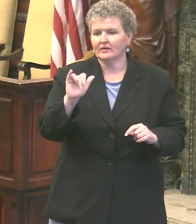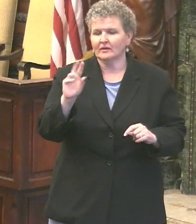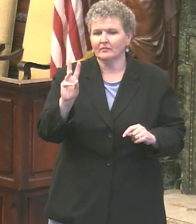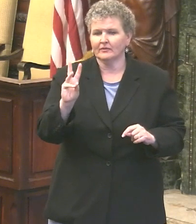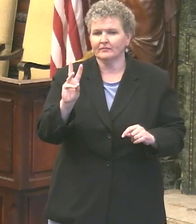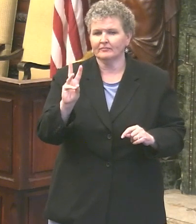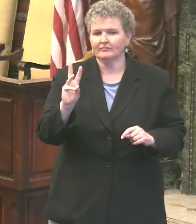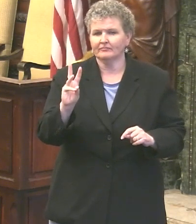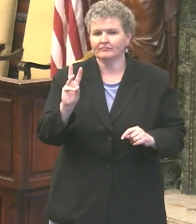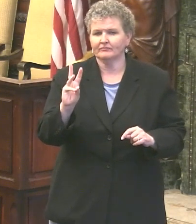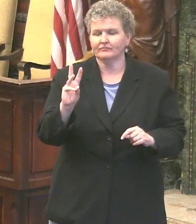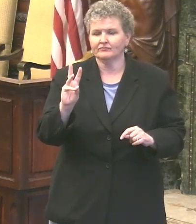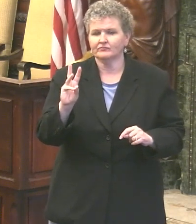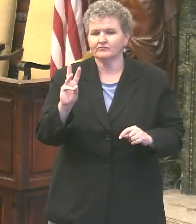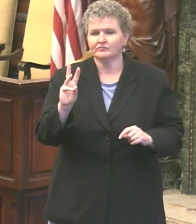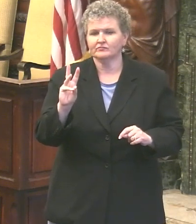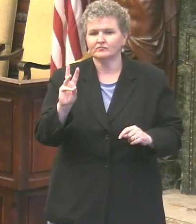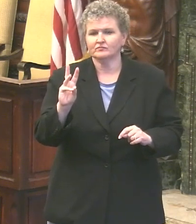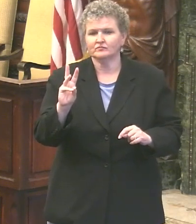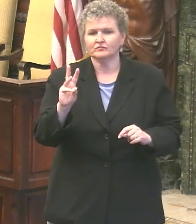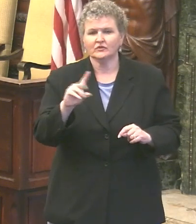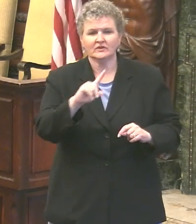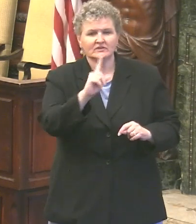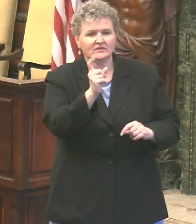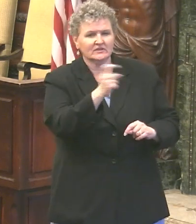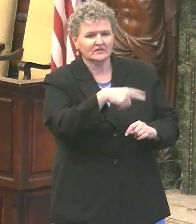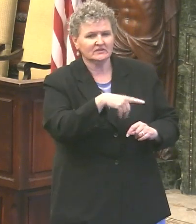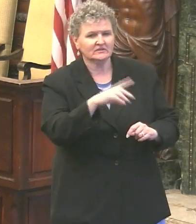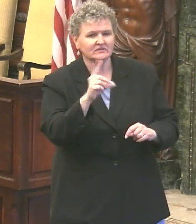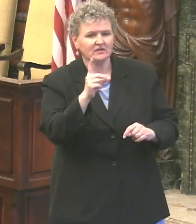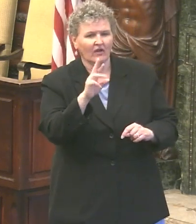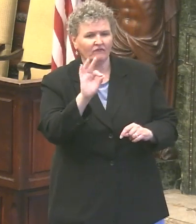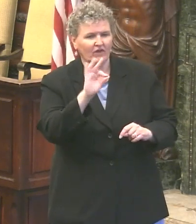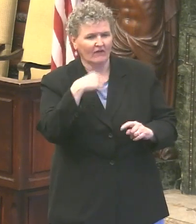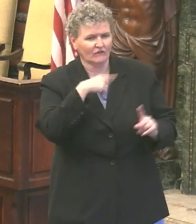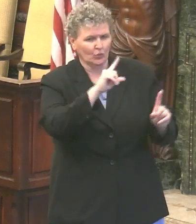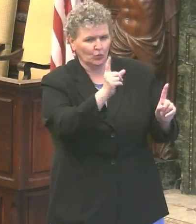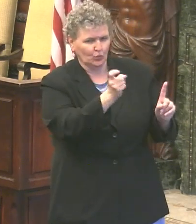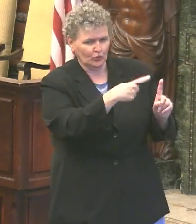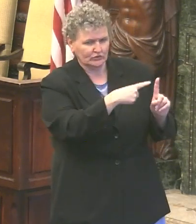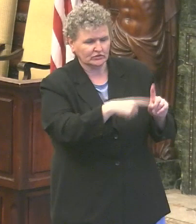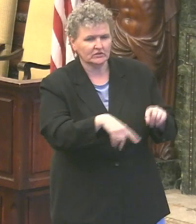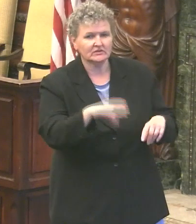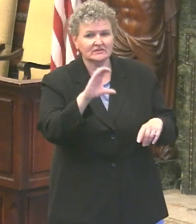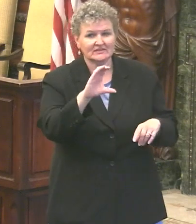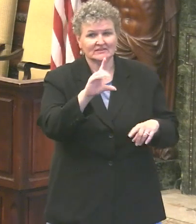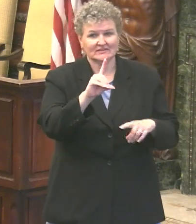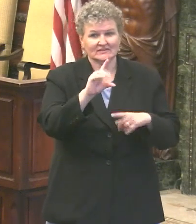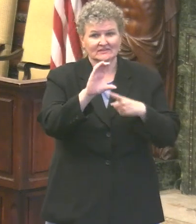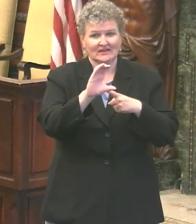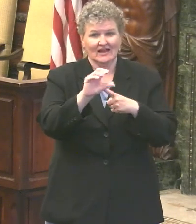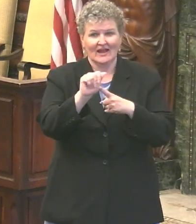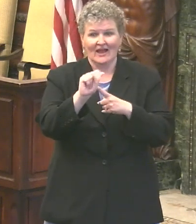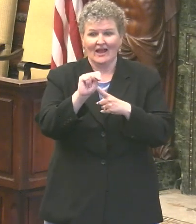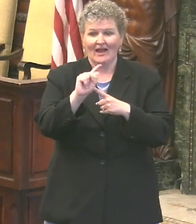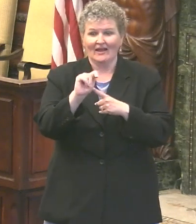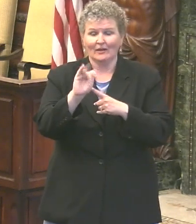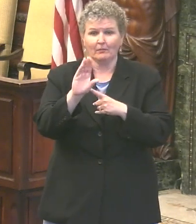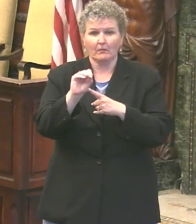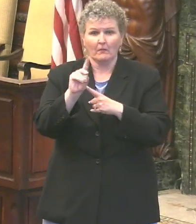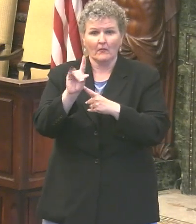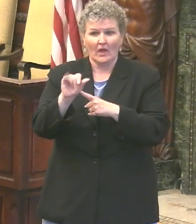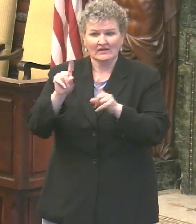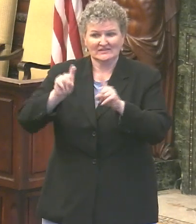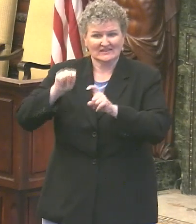Farley. The CDC put out some data from antibody testing that it did in the general population in several cities.